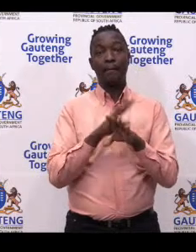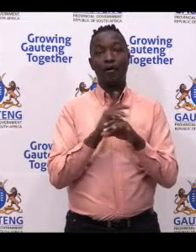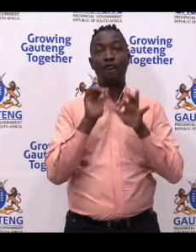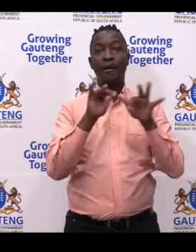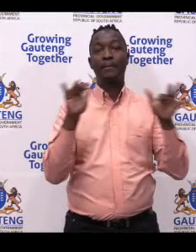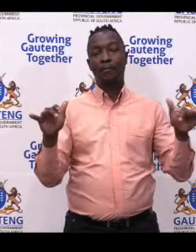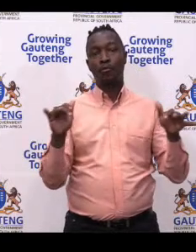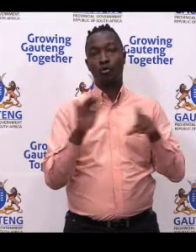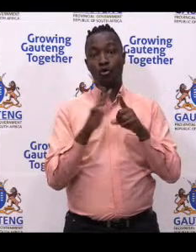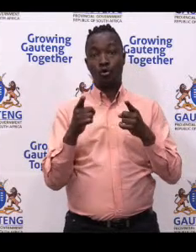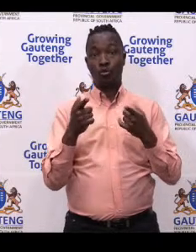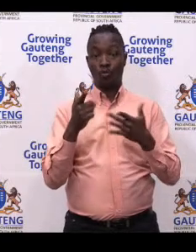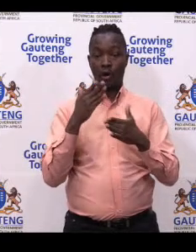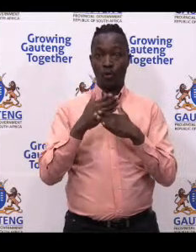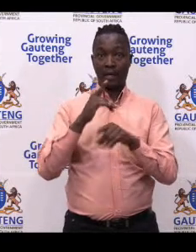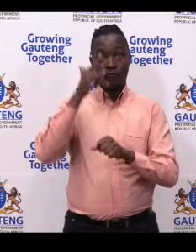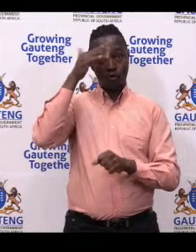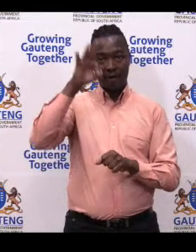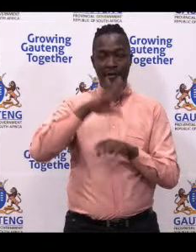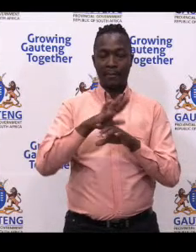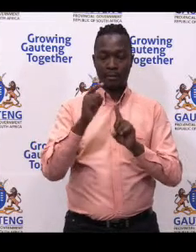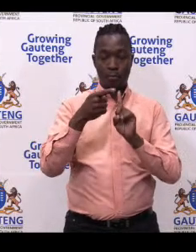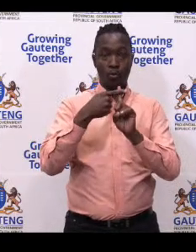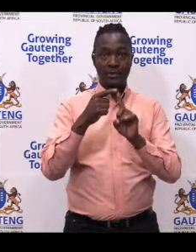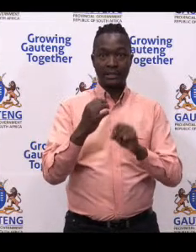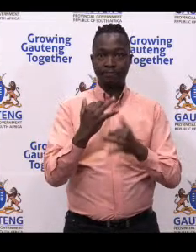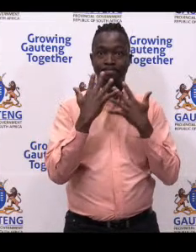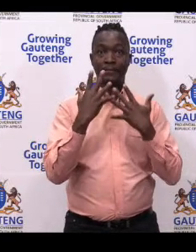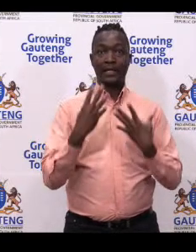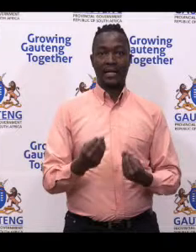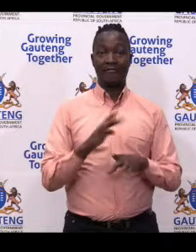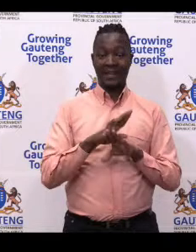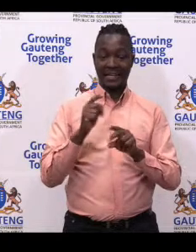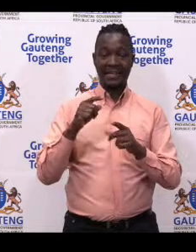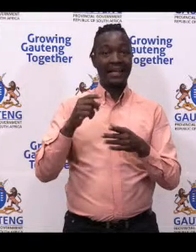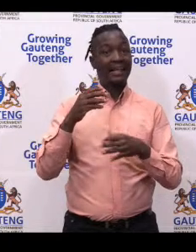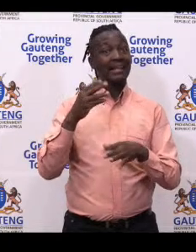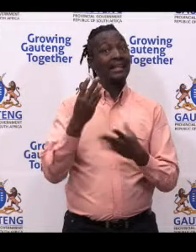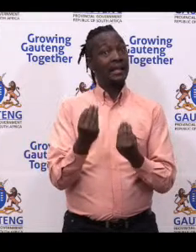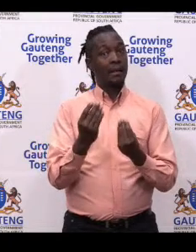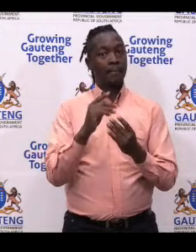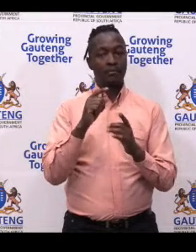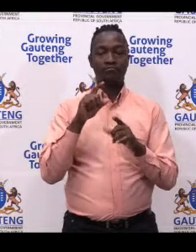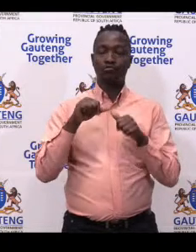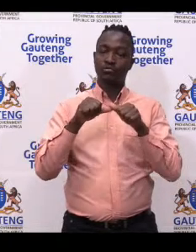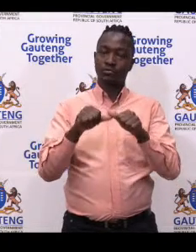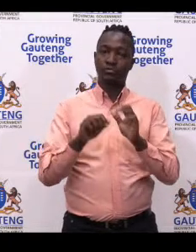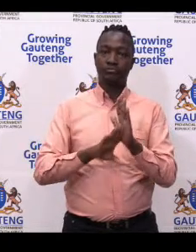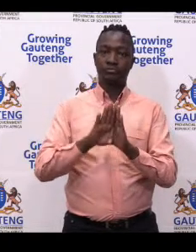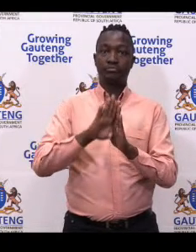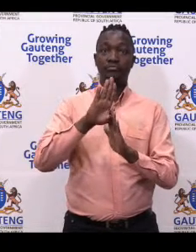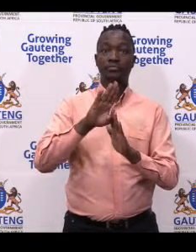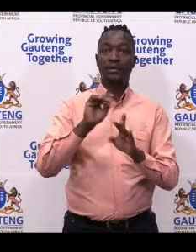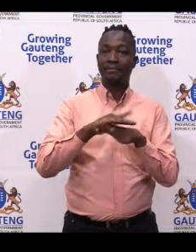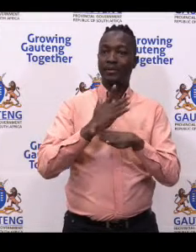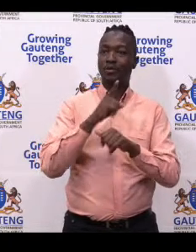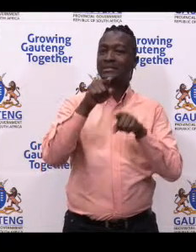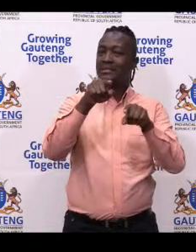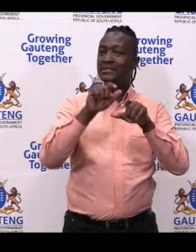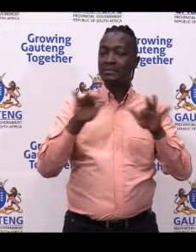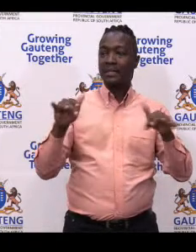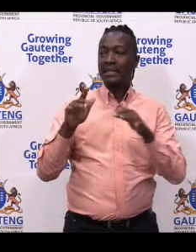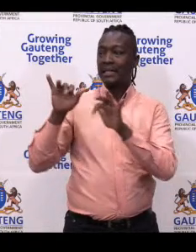Gauteng that have tested positive, and you see the number continues to go up because these public servants, they do stay in